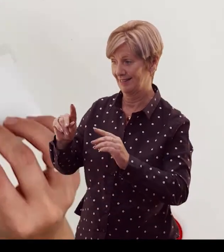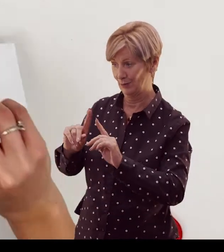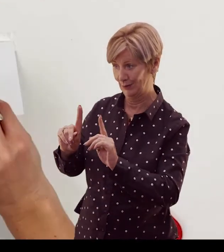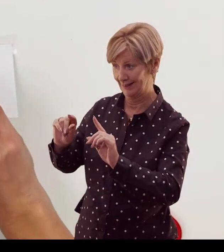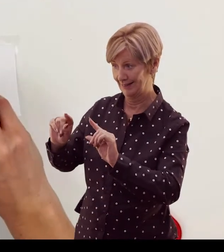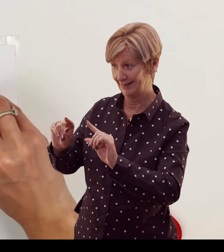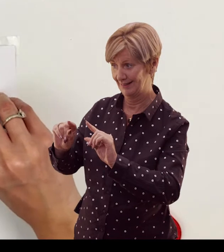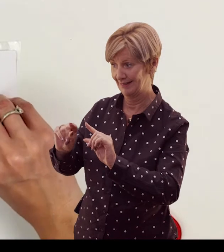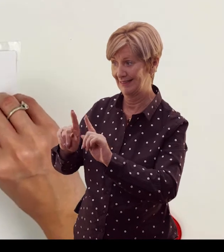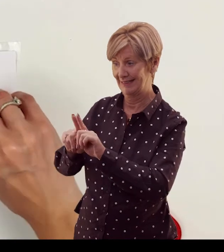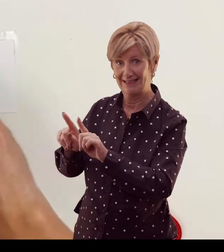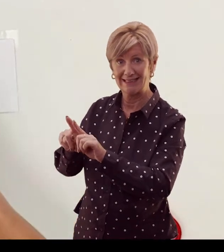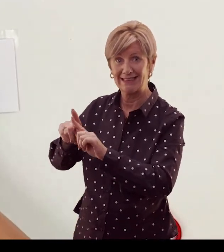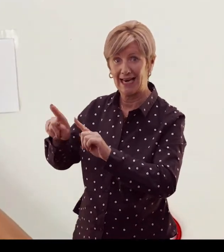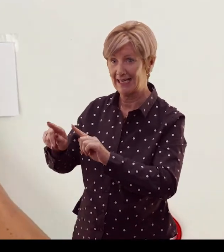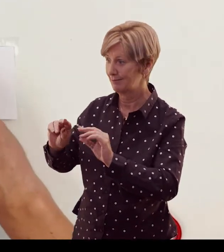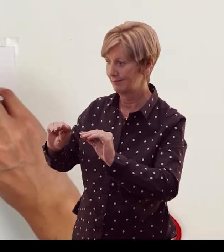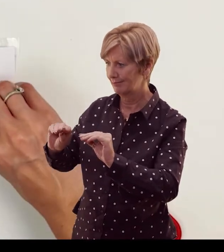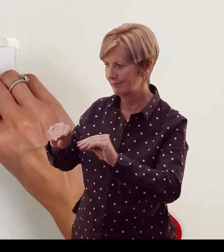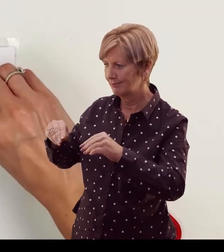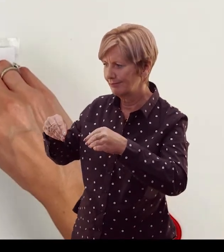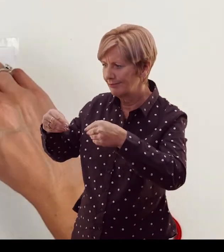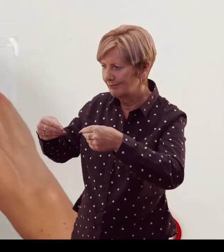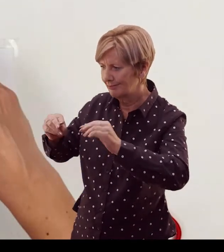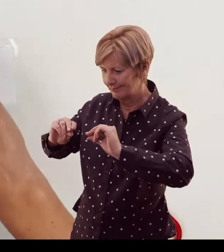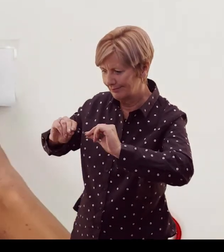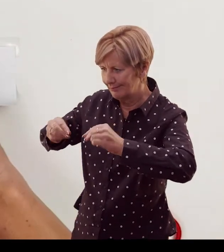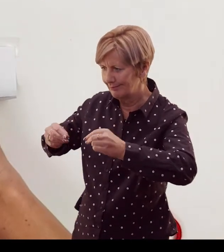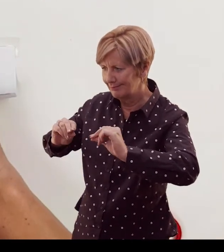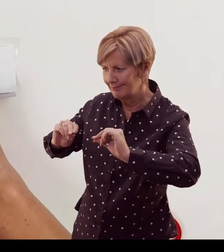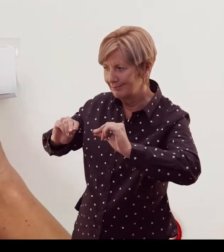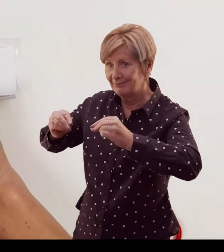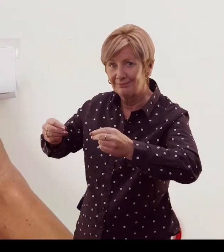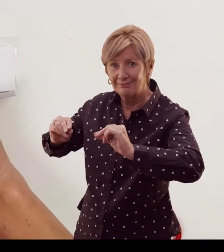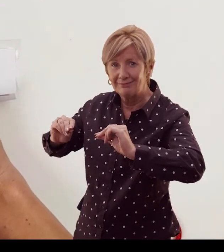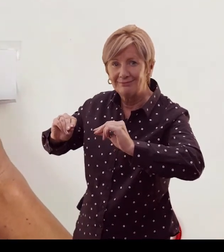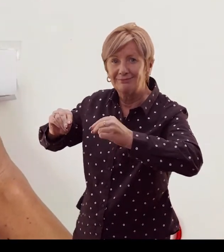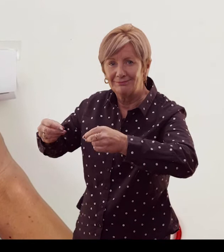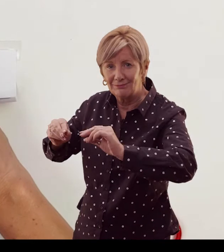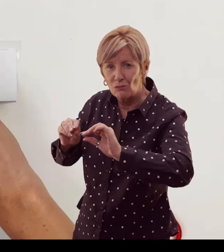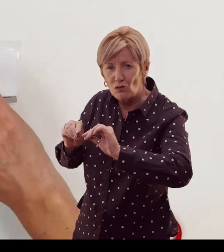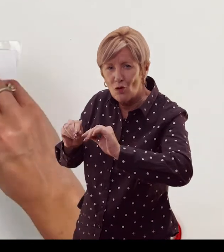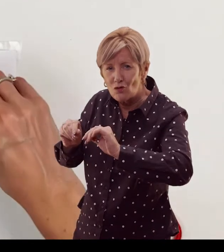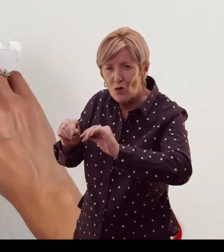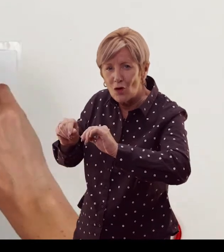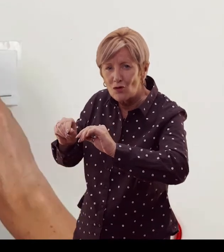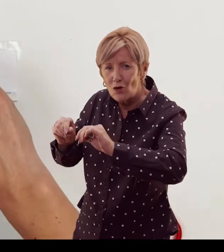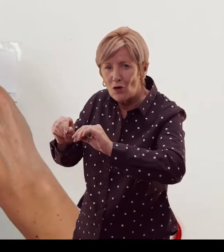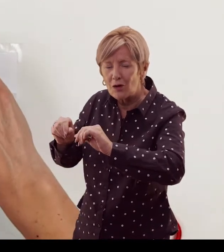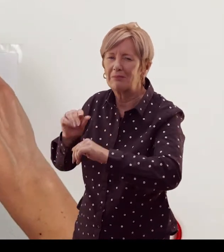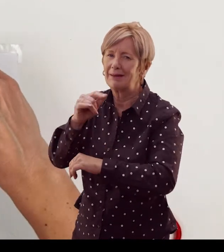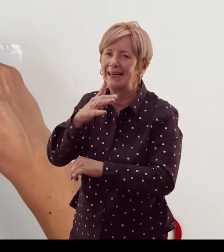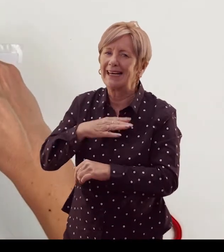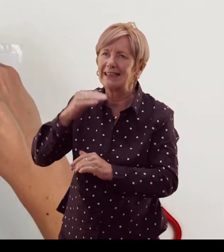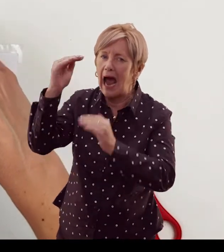Now turn over your wand template and roll it up from the bottom edge to meet the tape at the top. You may need an adult to help you with this as it can